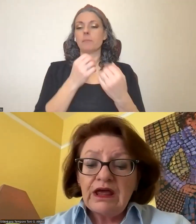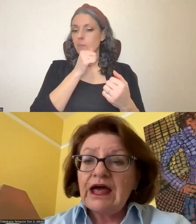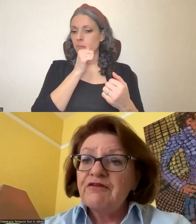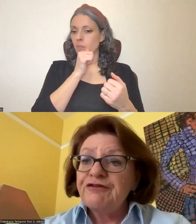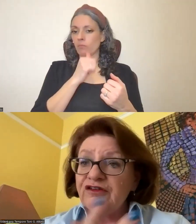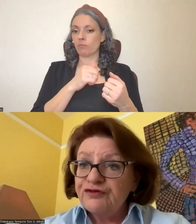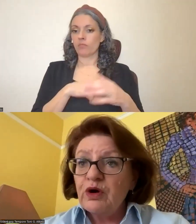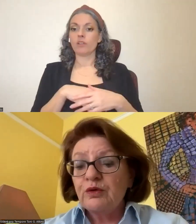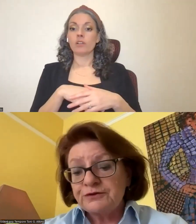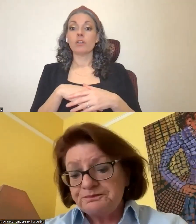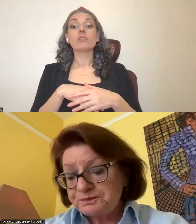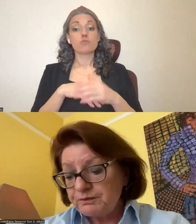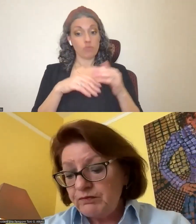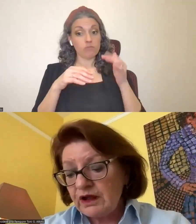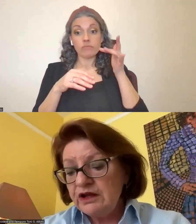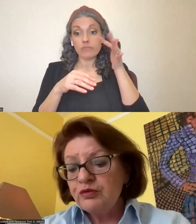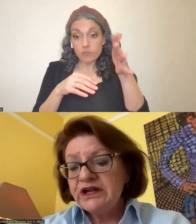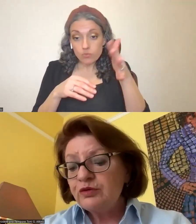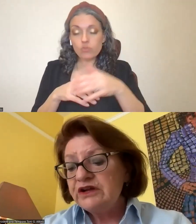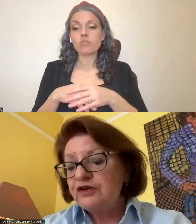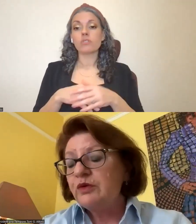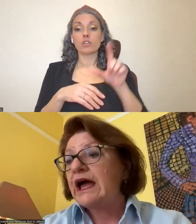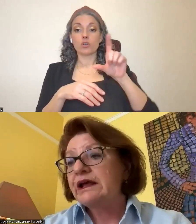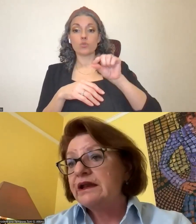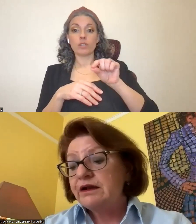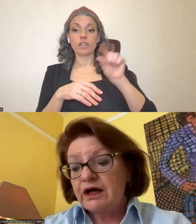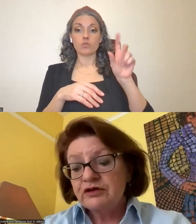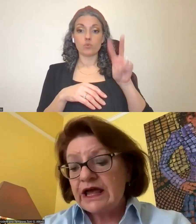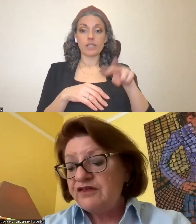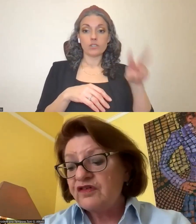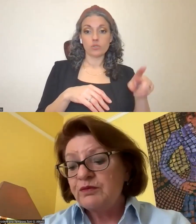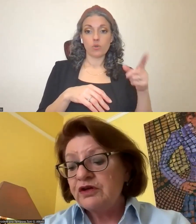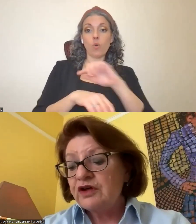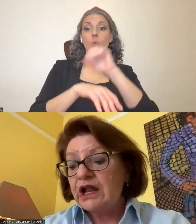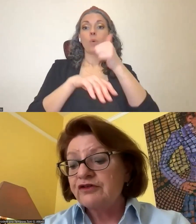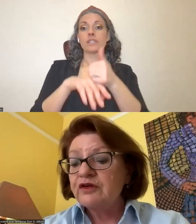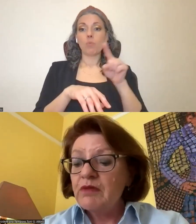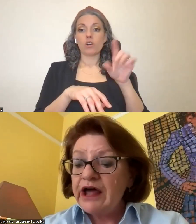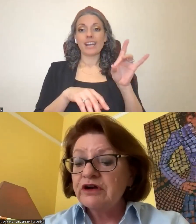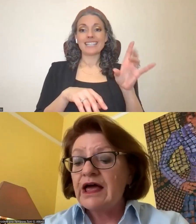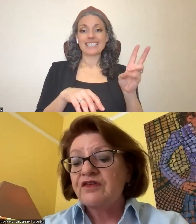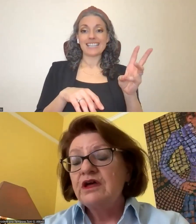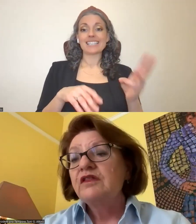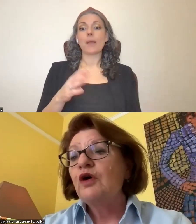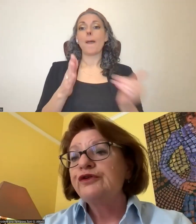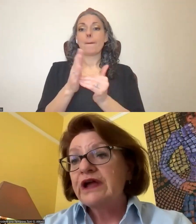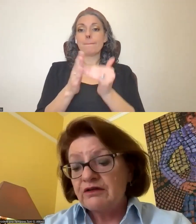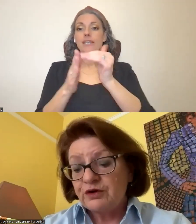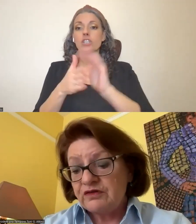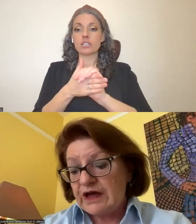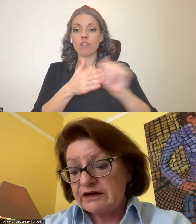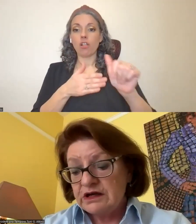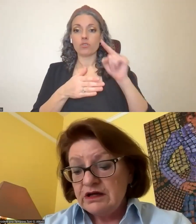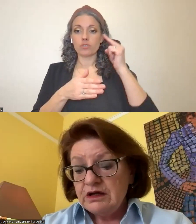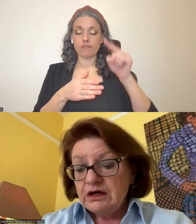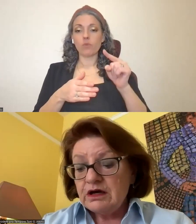So flash forward, in 2022, we allocated $186 million to modernize the Older